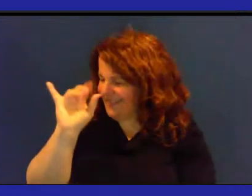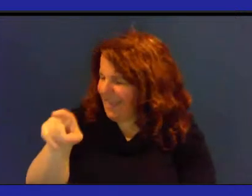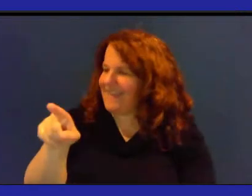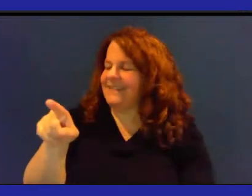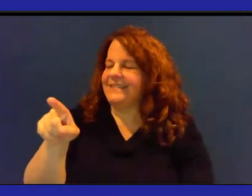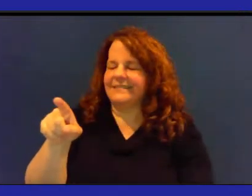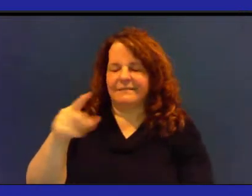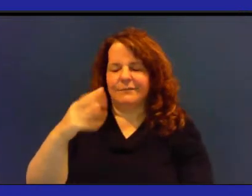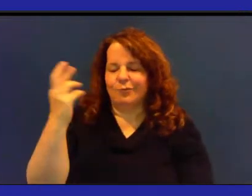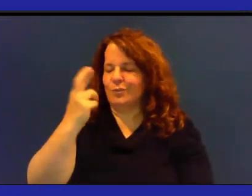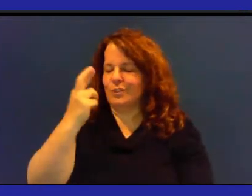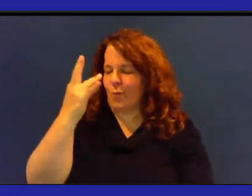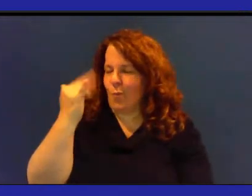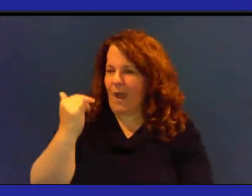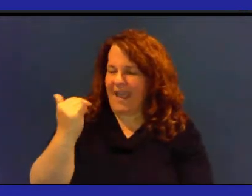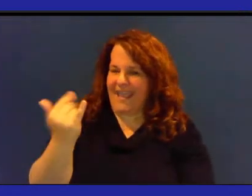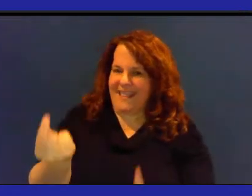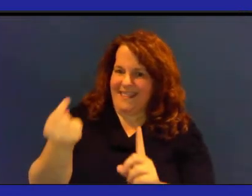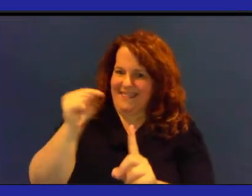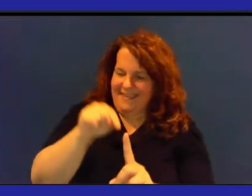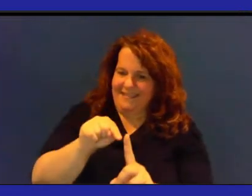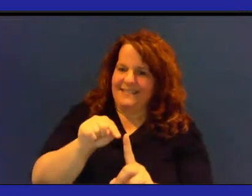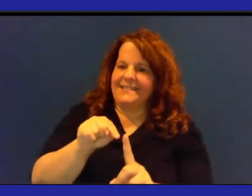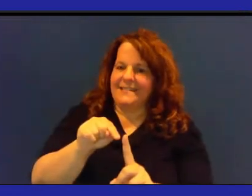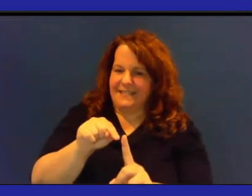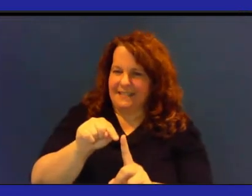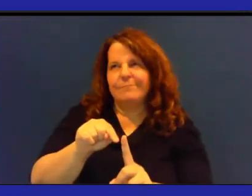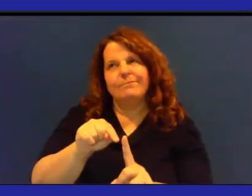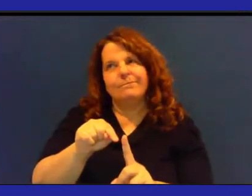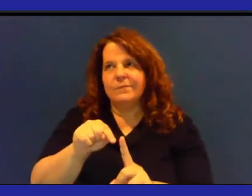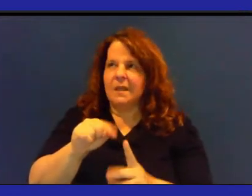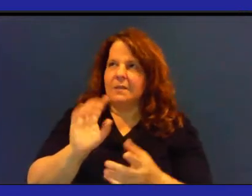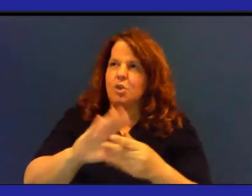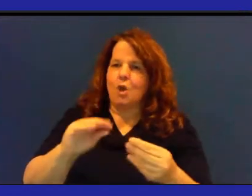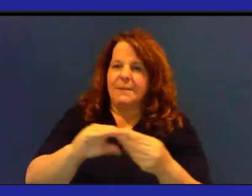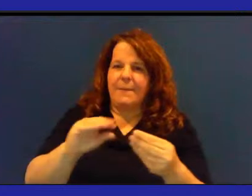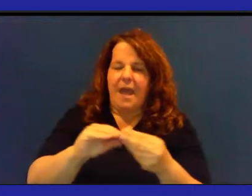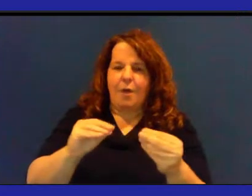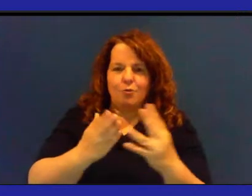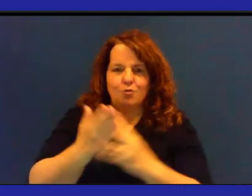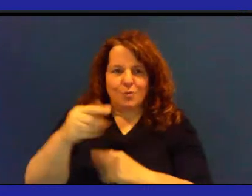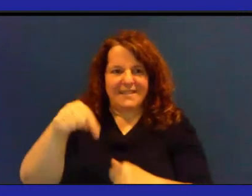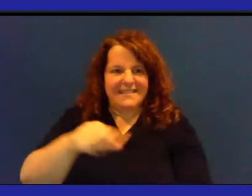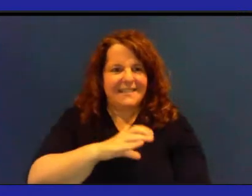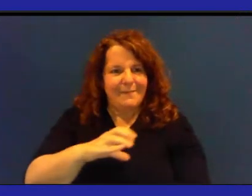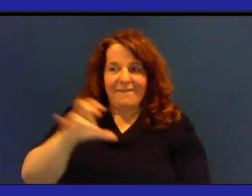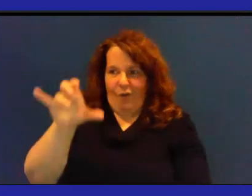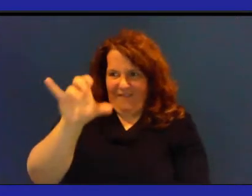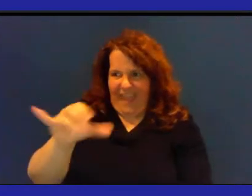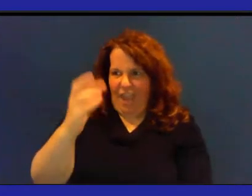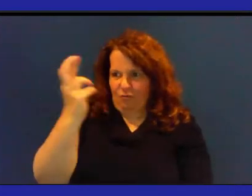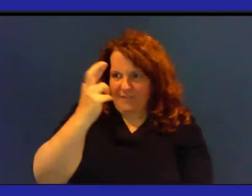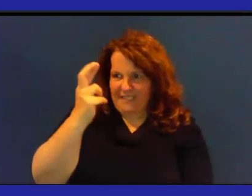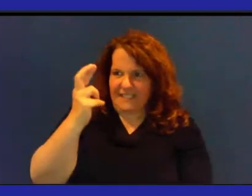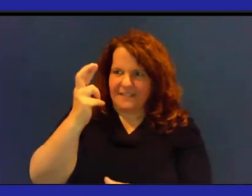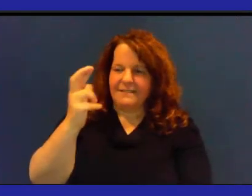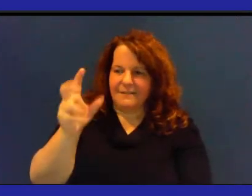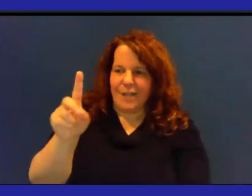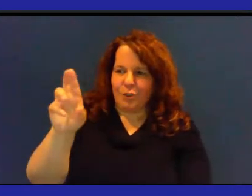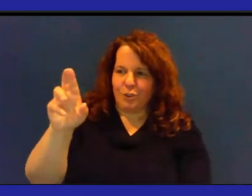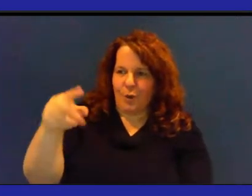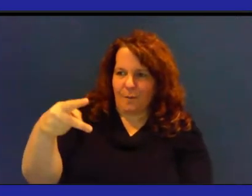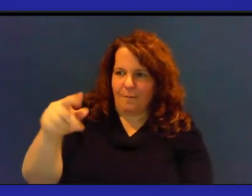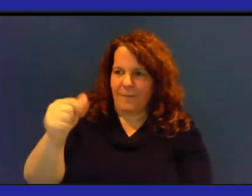reason why this, what Ken Fay talked about came through this committee for just that reason, Dr. Pagan, because there are so